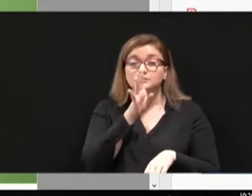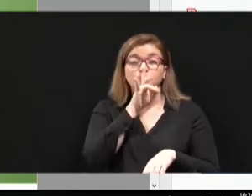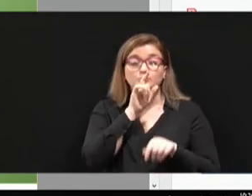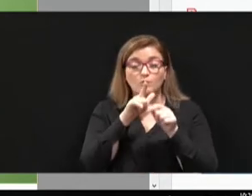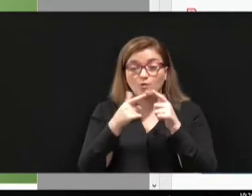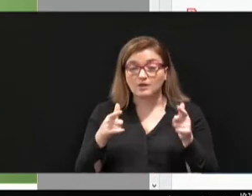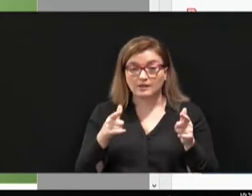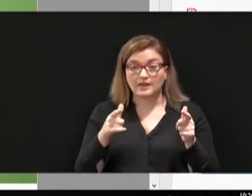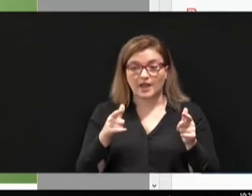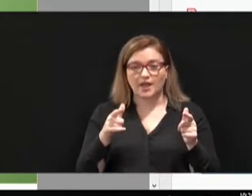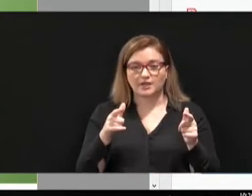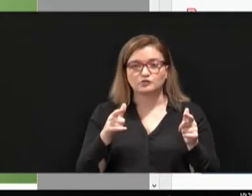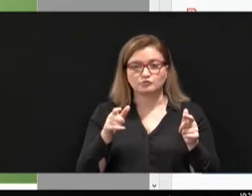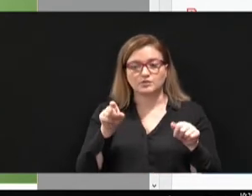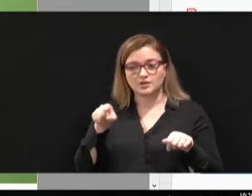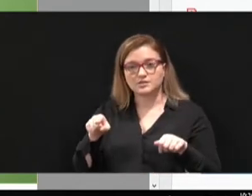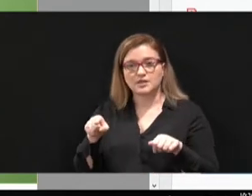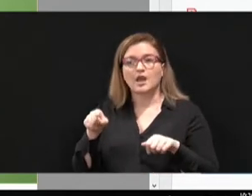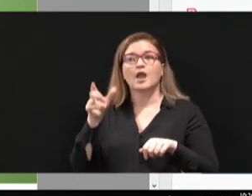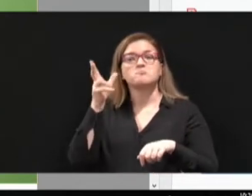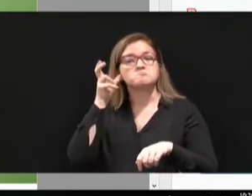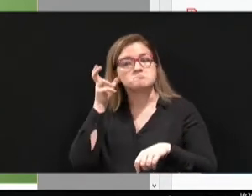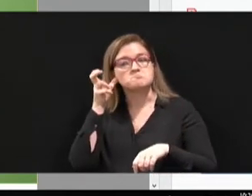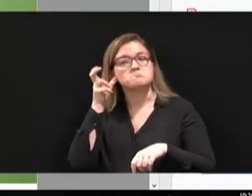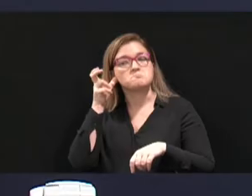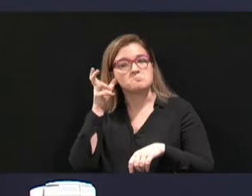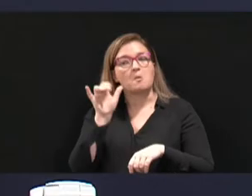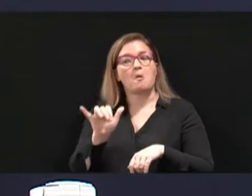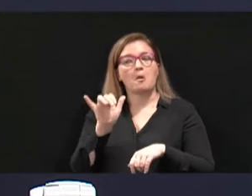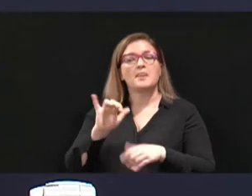language. That is how we learn how to speak.